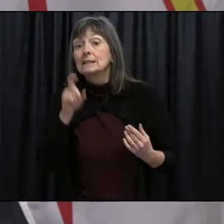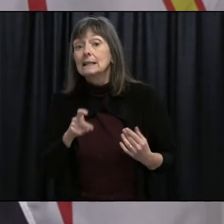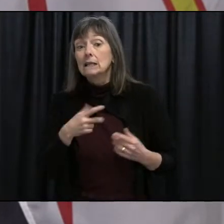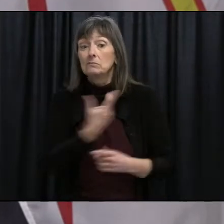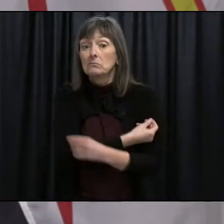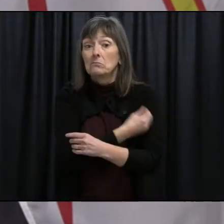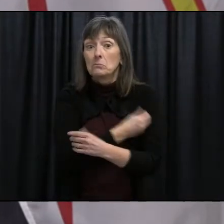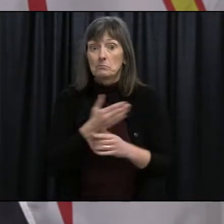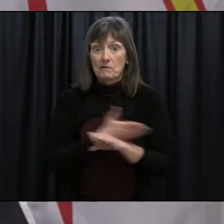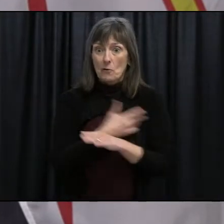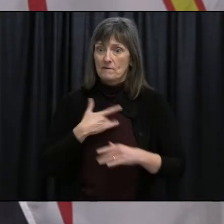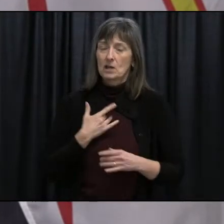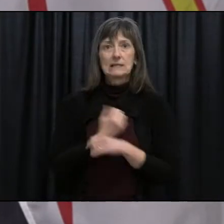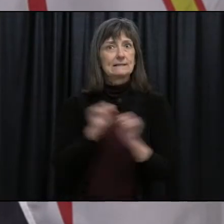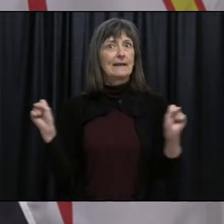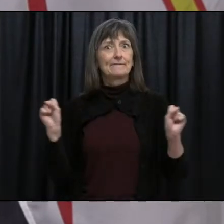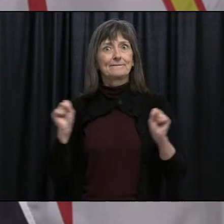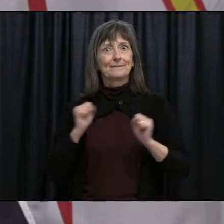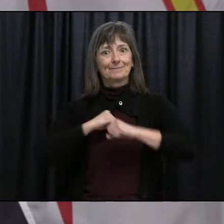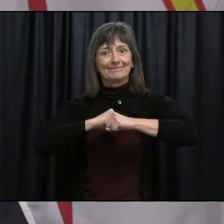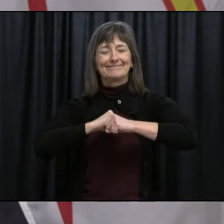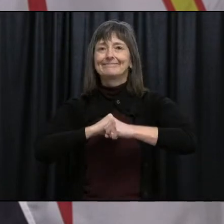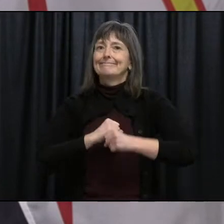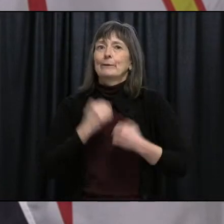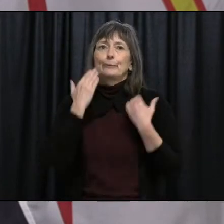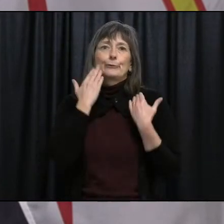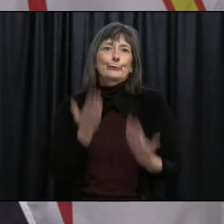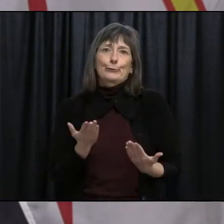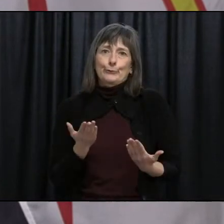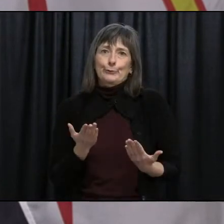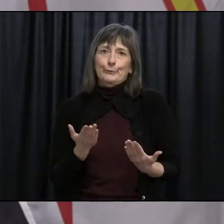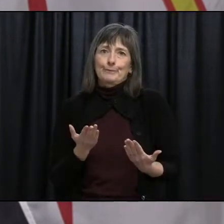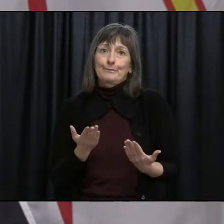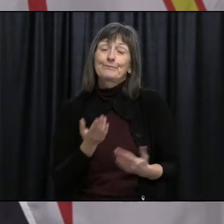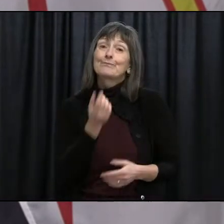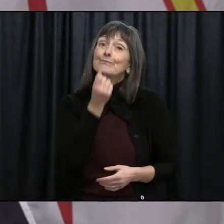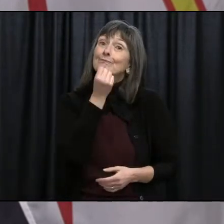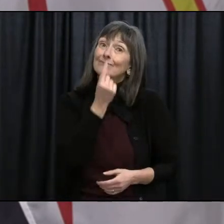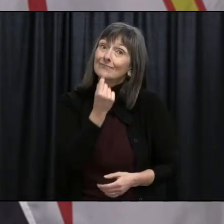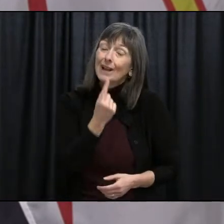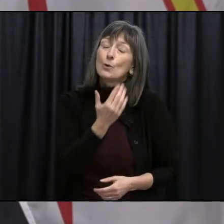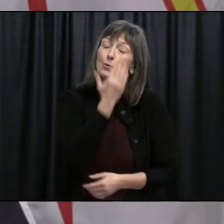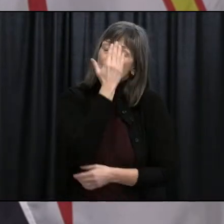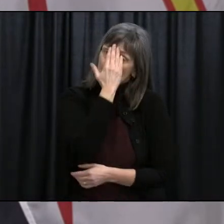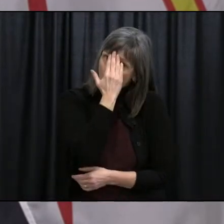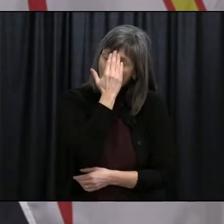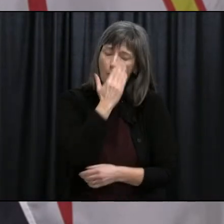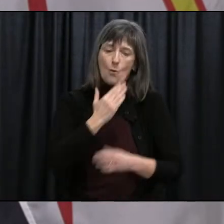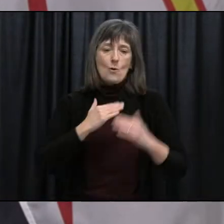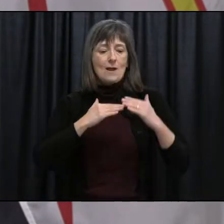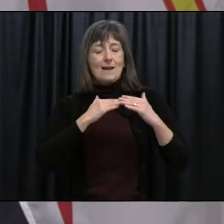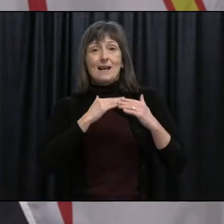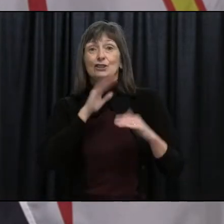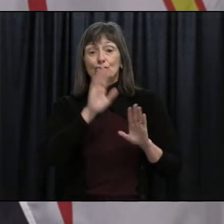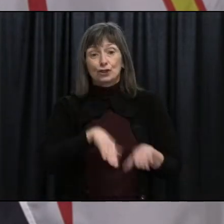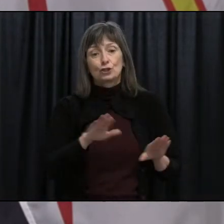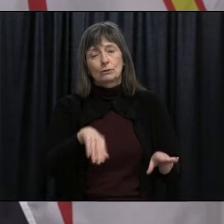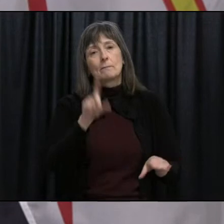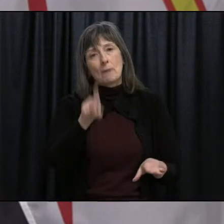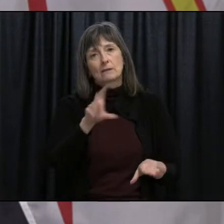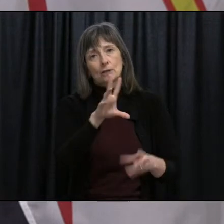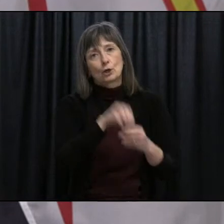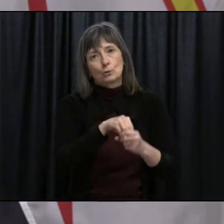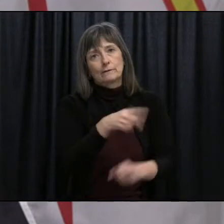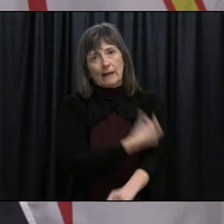know that, vaccinating children is something that will need to be a part of our vaccine strategy. And